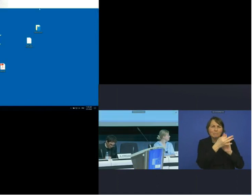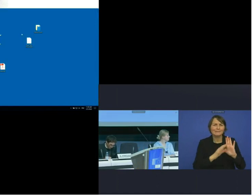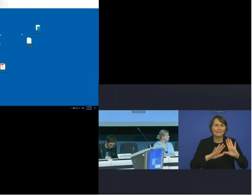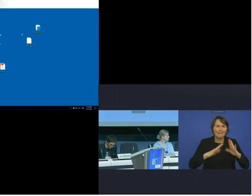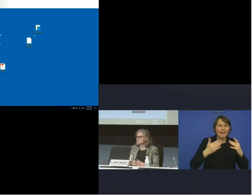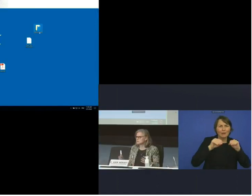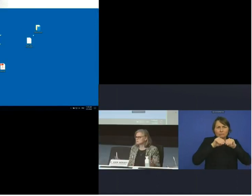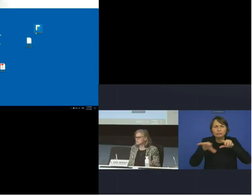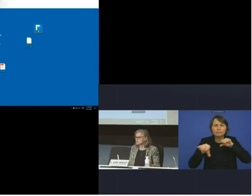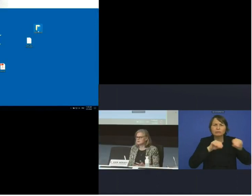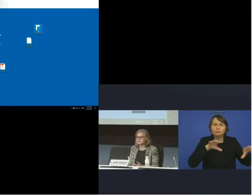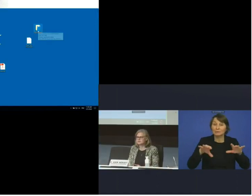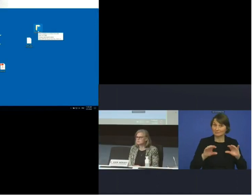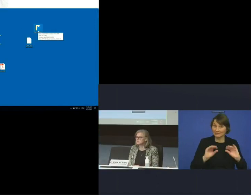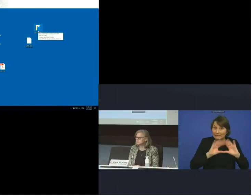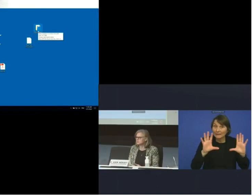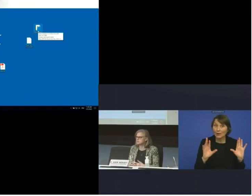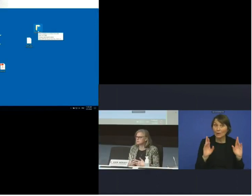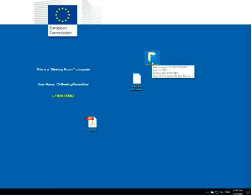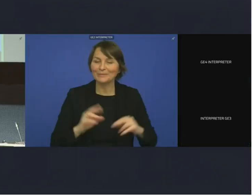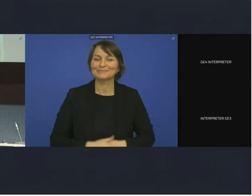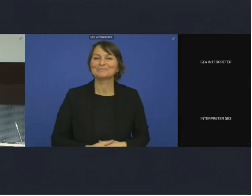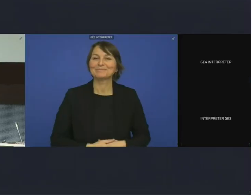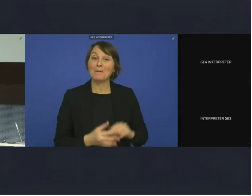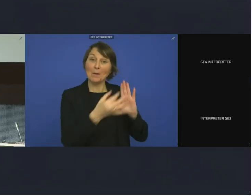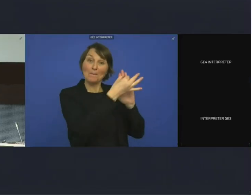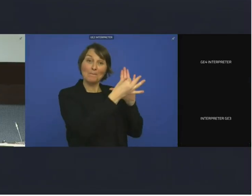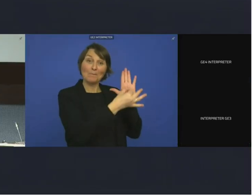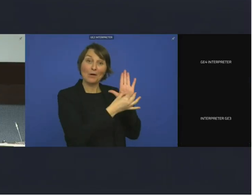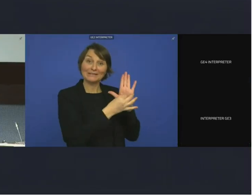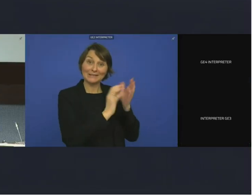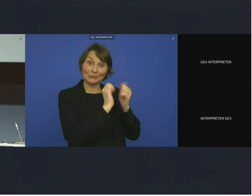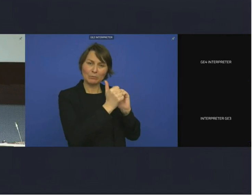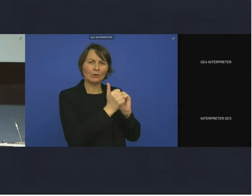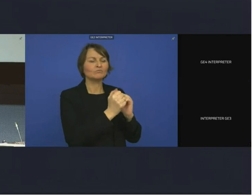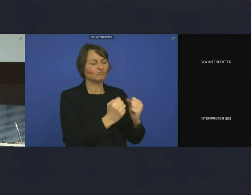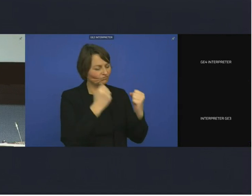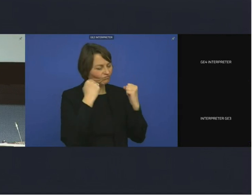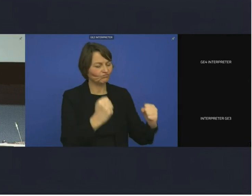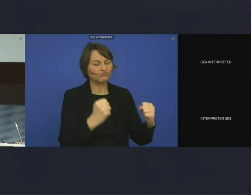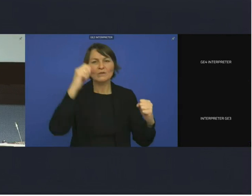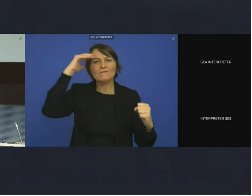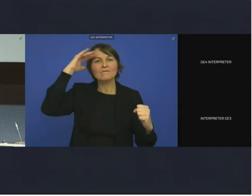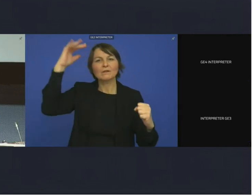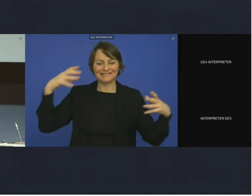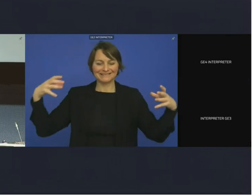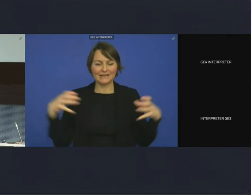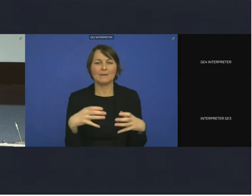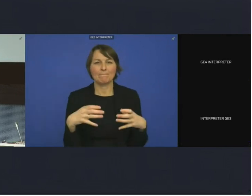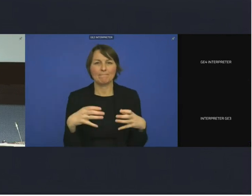said sport policy is teamwork, so we work together very much with stakeholders, with member states